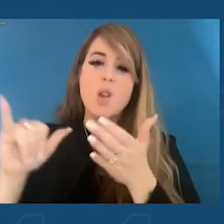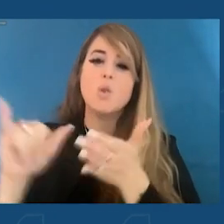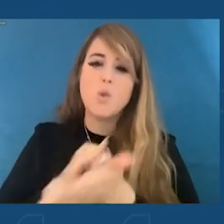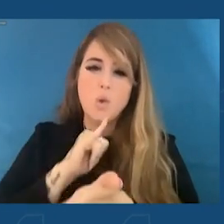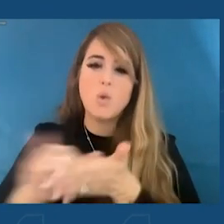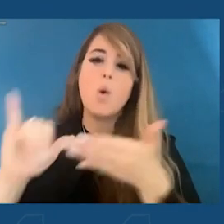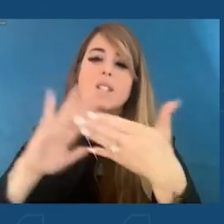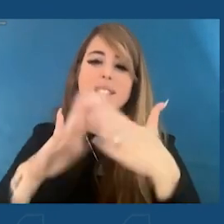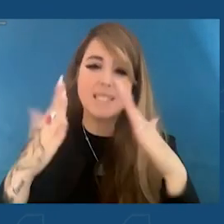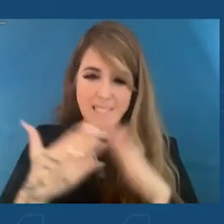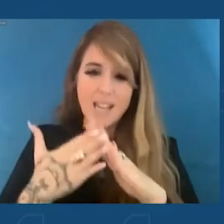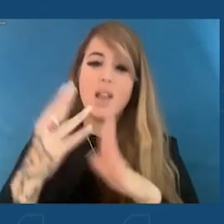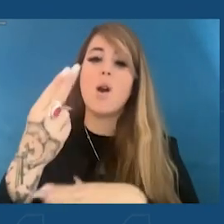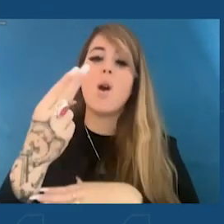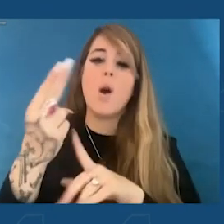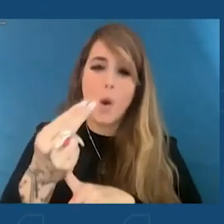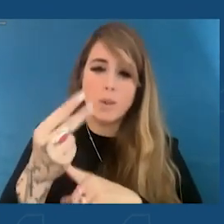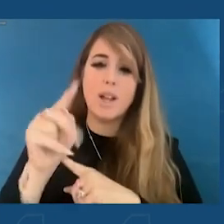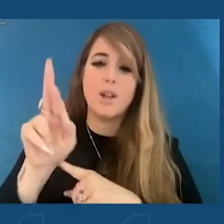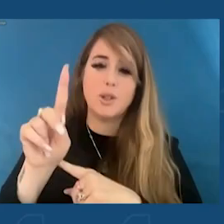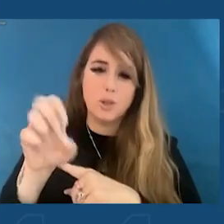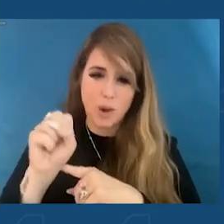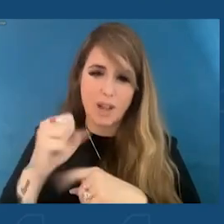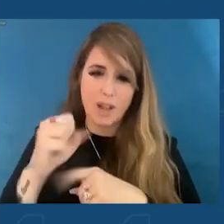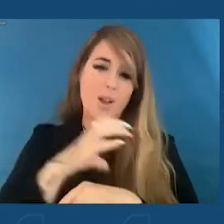City Hotel Trades Council.